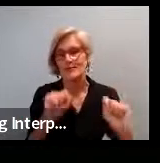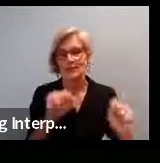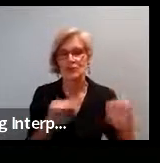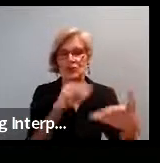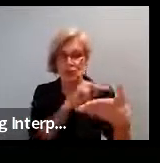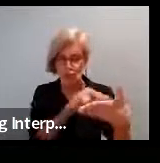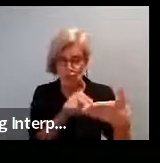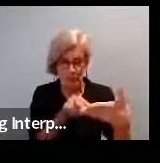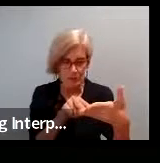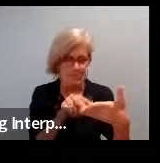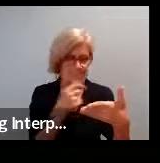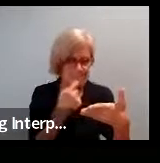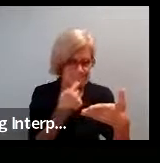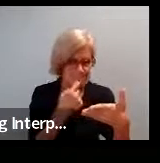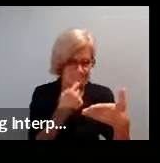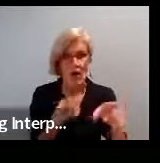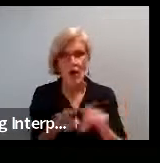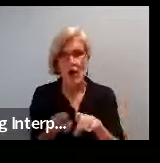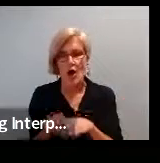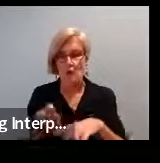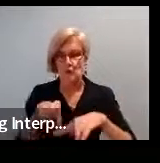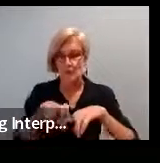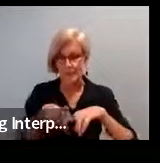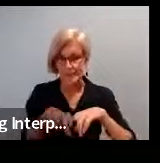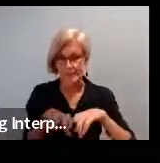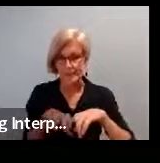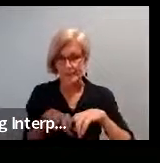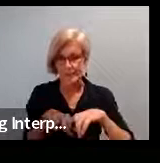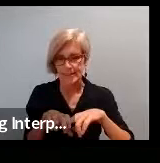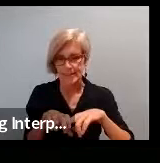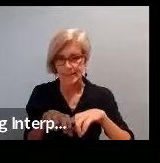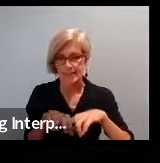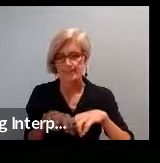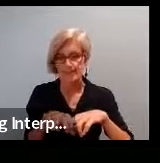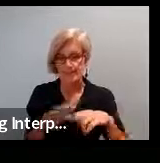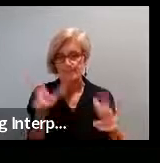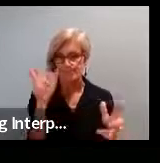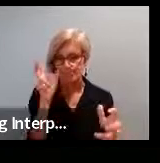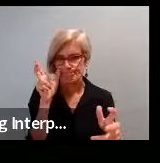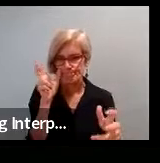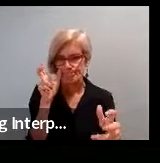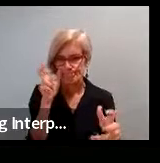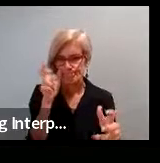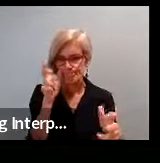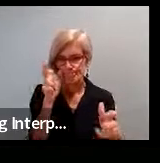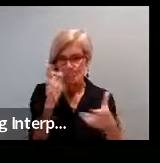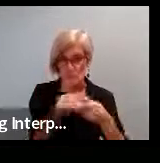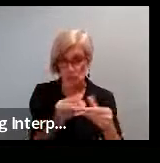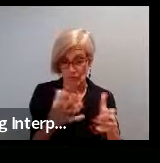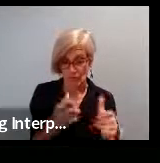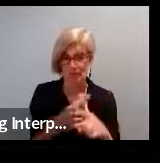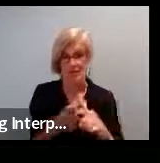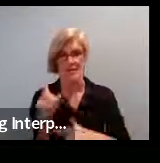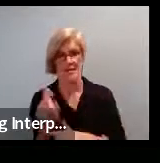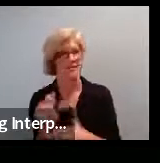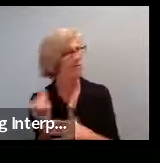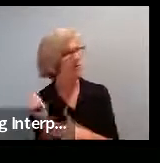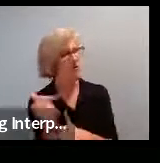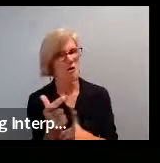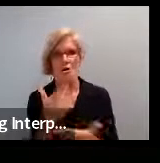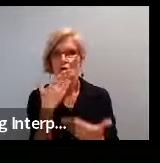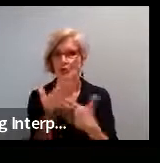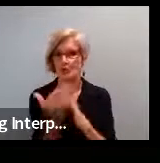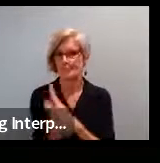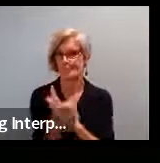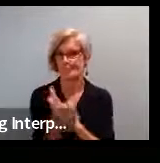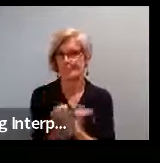and hold their questions throughout a story and then answer questions that are relevant afterwards. It's all great practice for kindergarten.